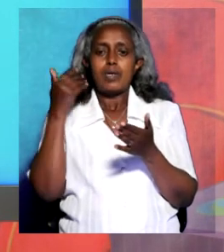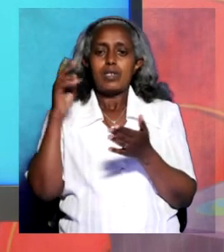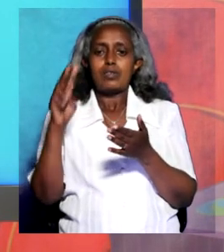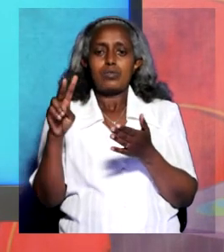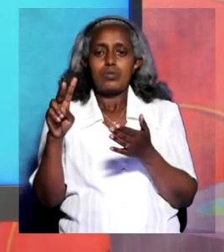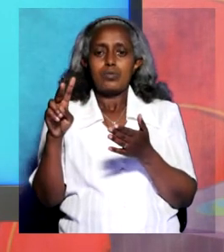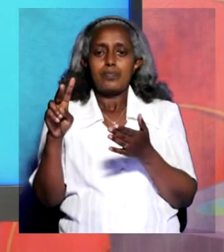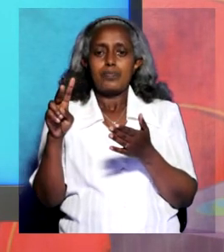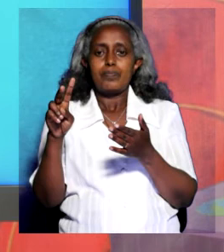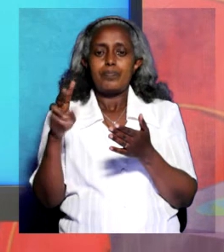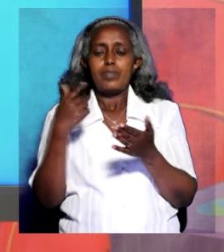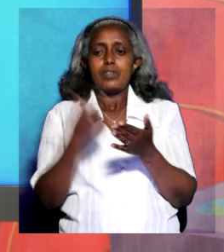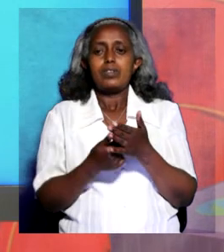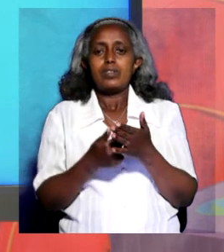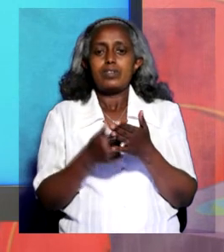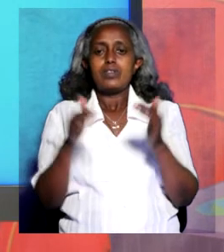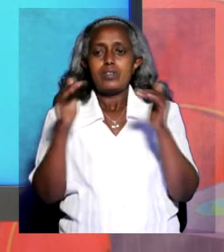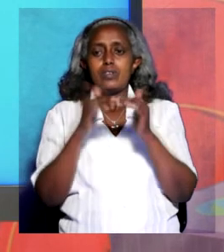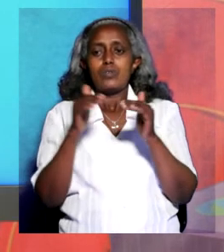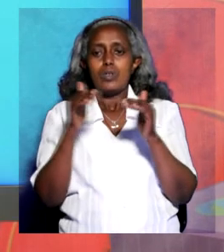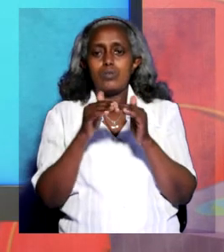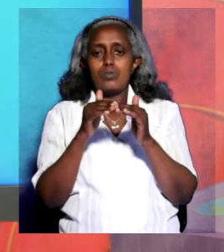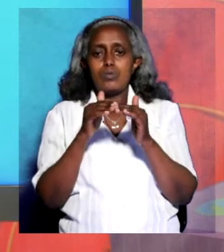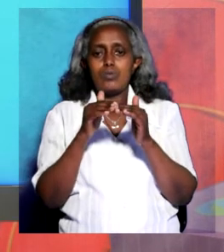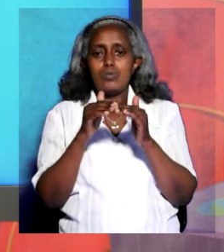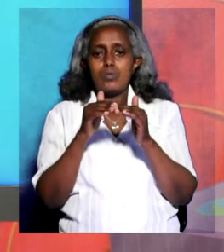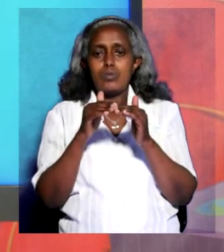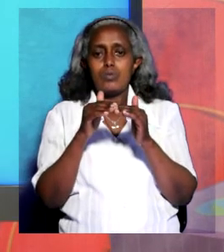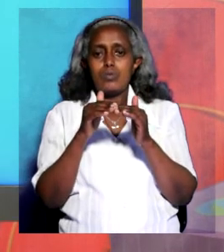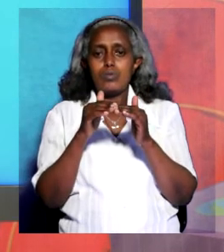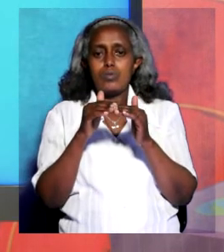2. This is equal to, it is